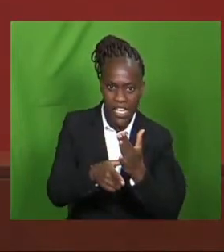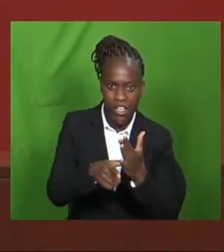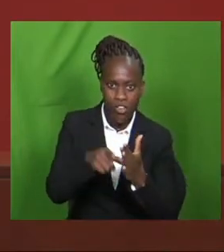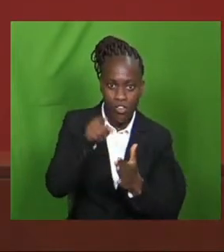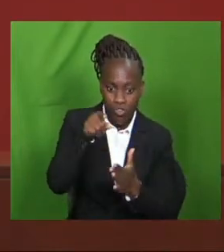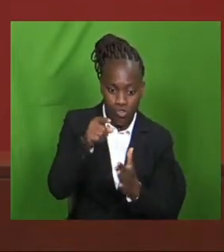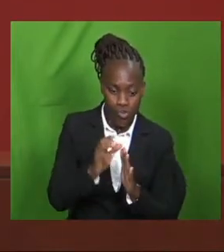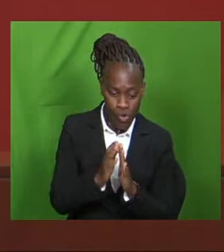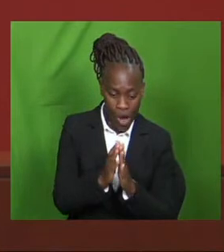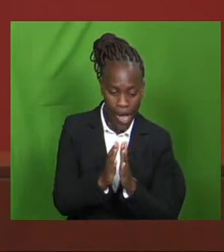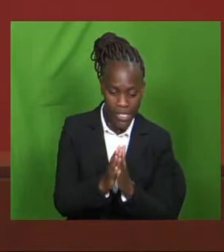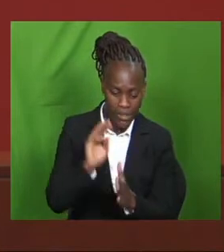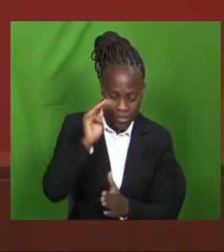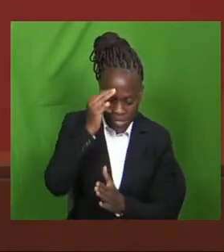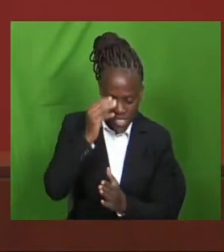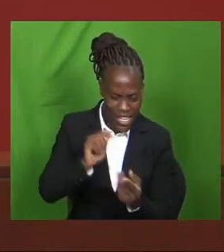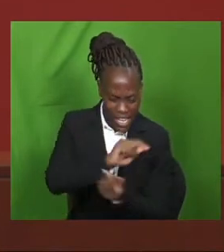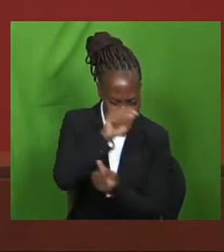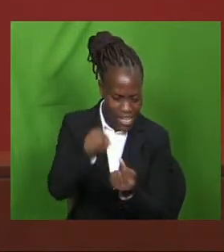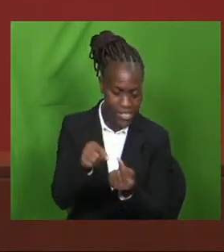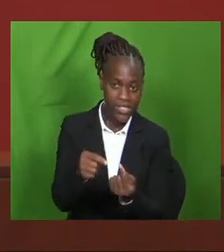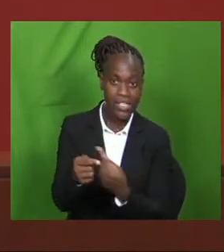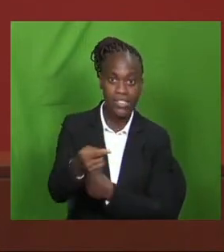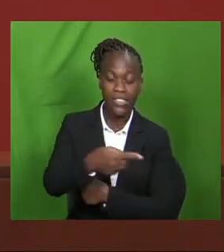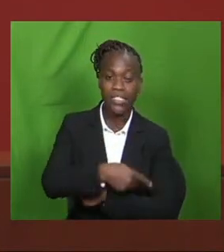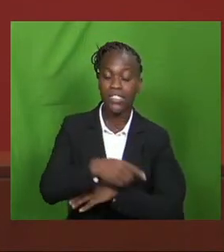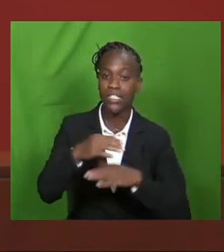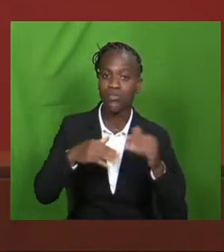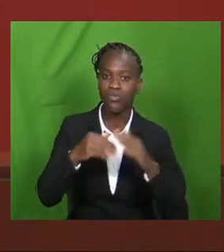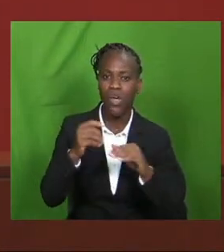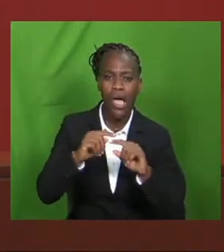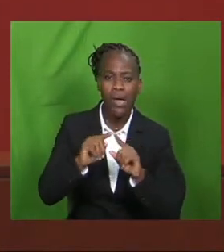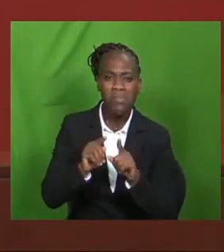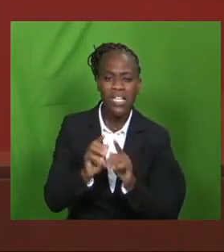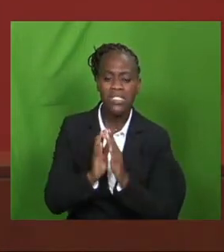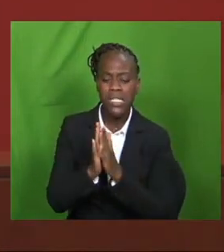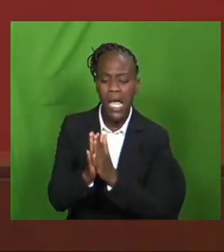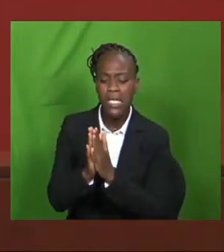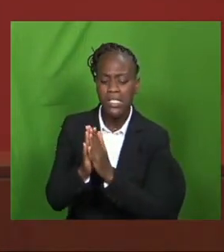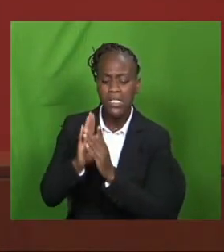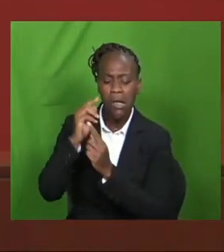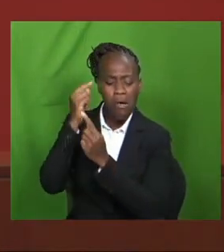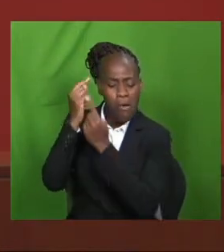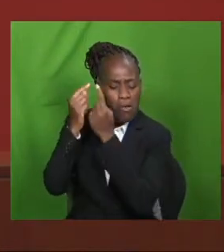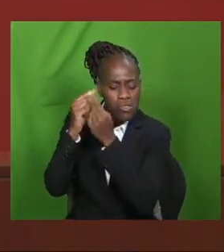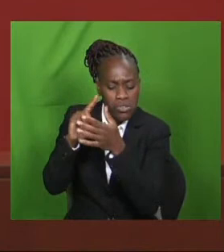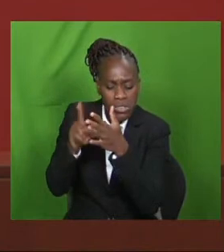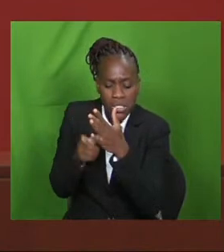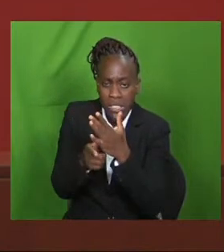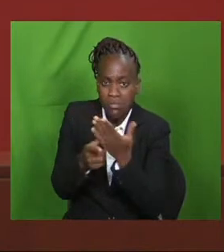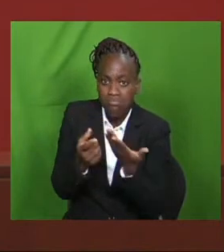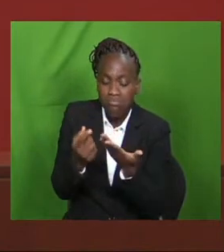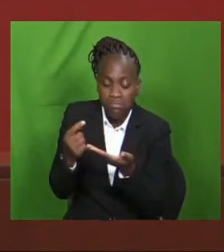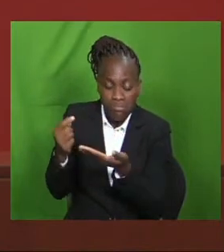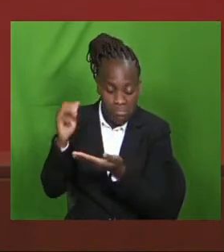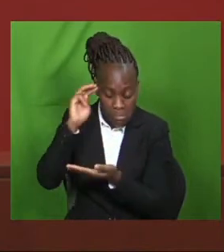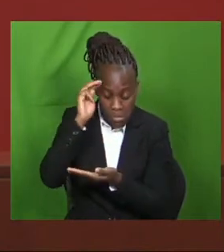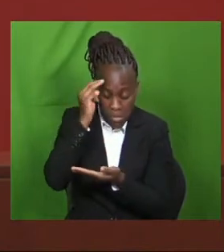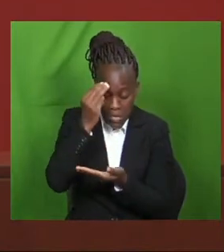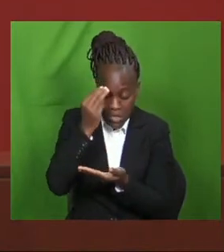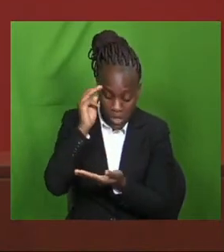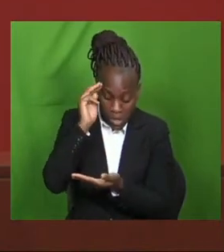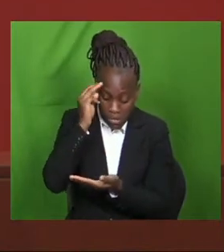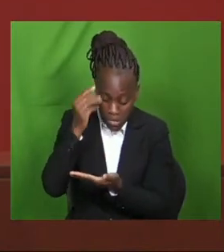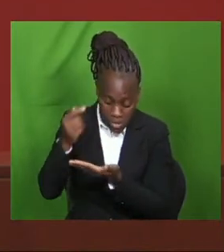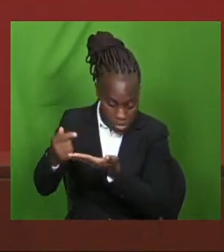date, timelines, and the rest. But considering it's something that the ministry will discuss and then